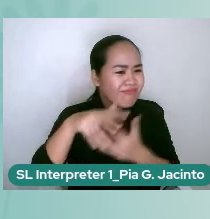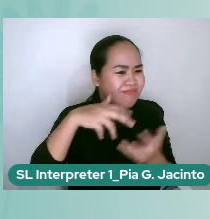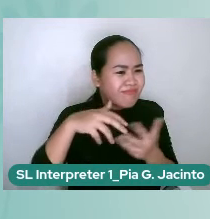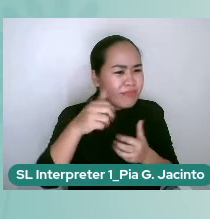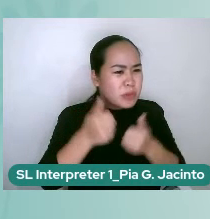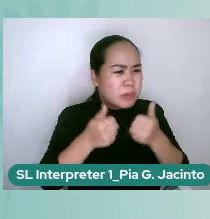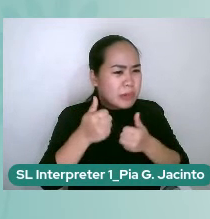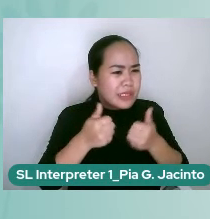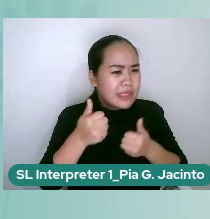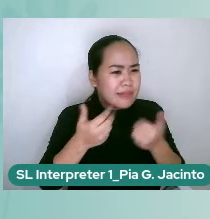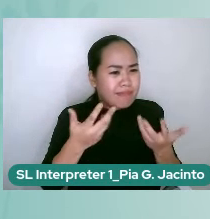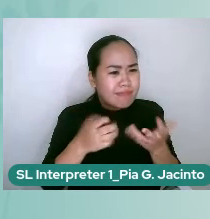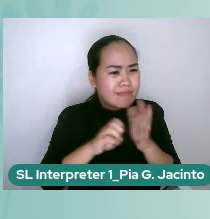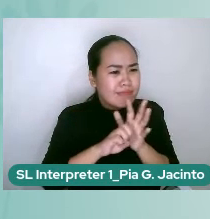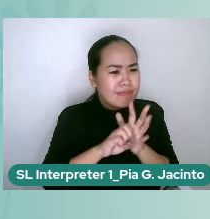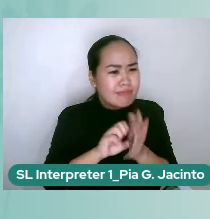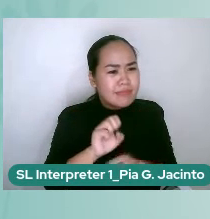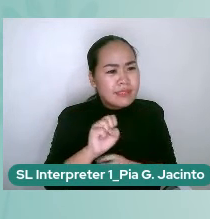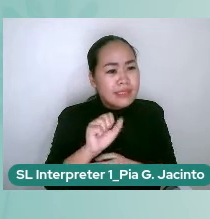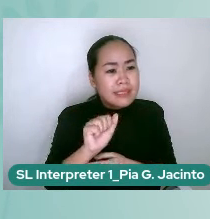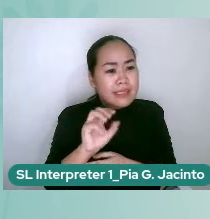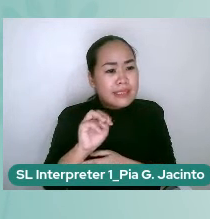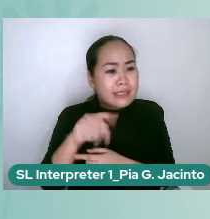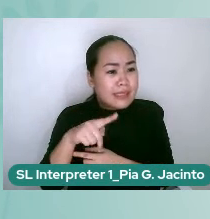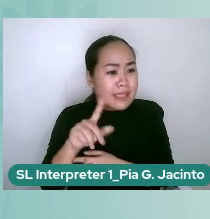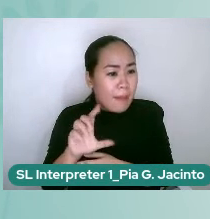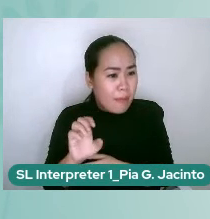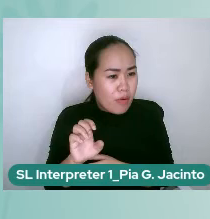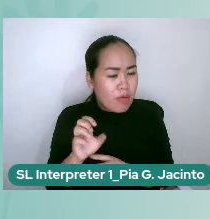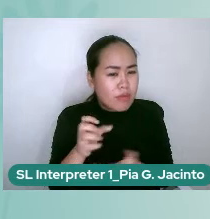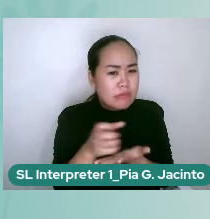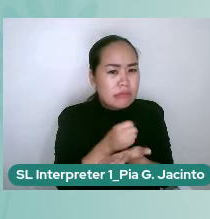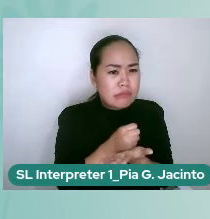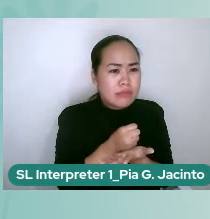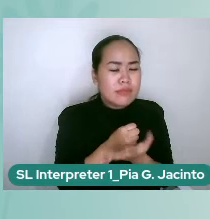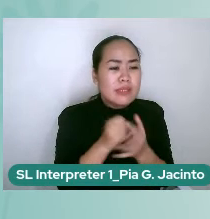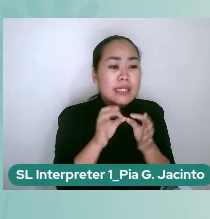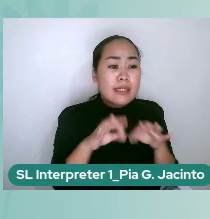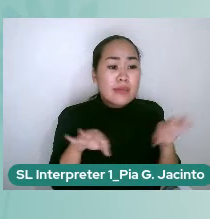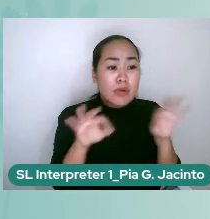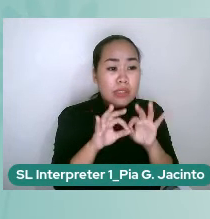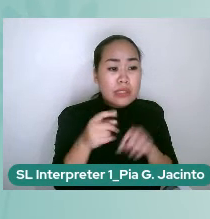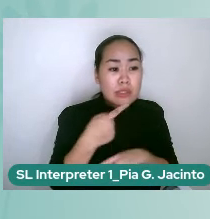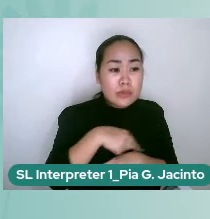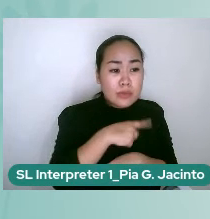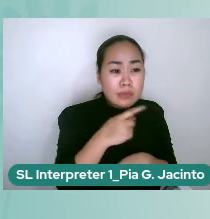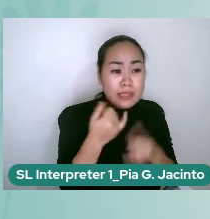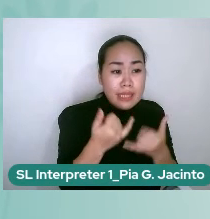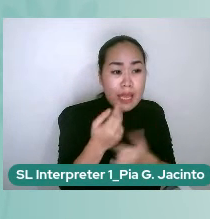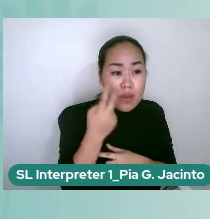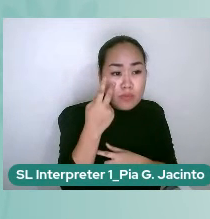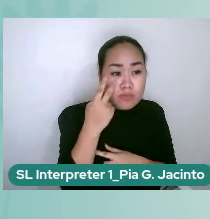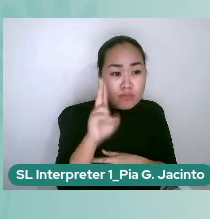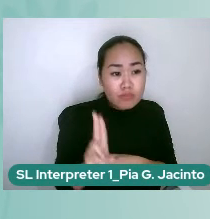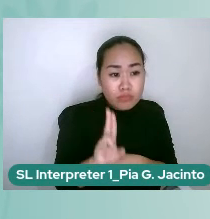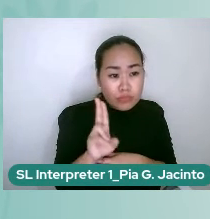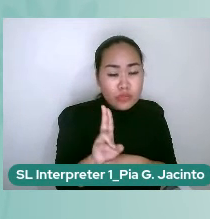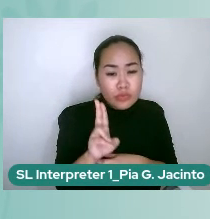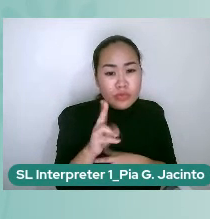was taken first. Importantly for us, as we're using this assay to